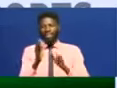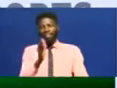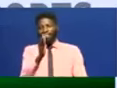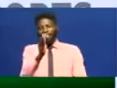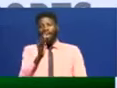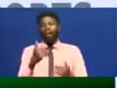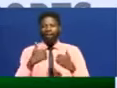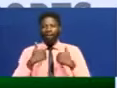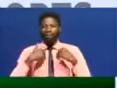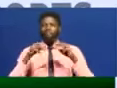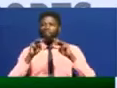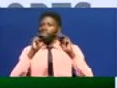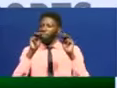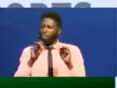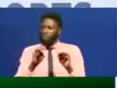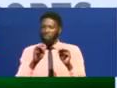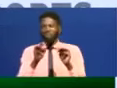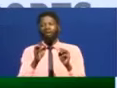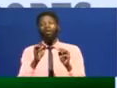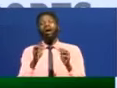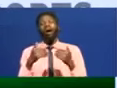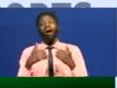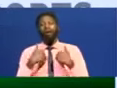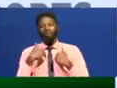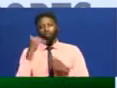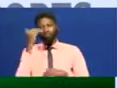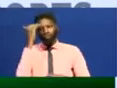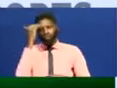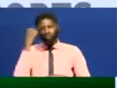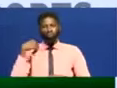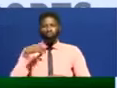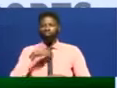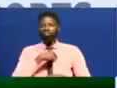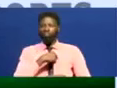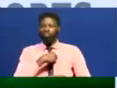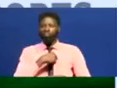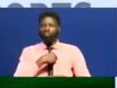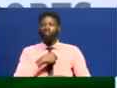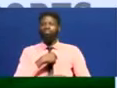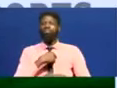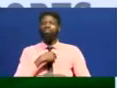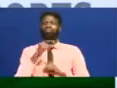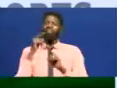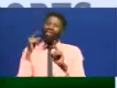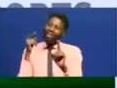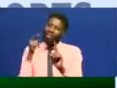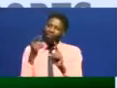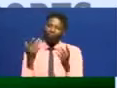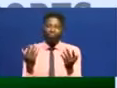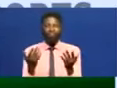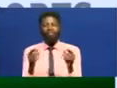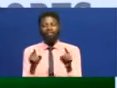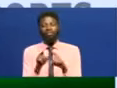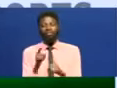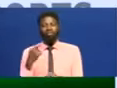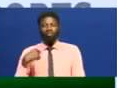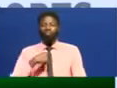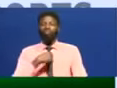map. We know exactly where we are. And most importantly, we are definitely,